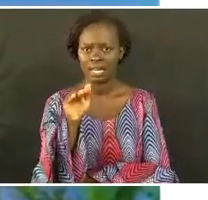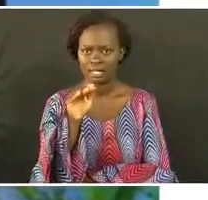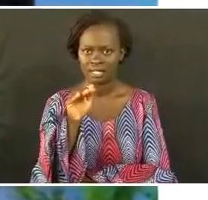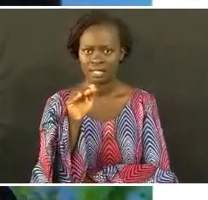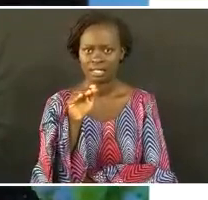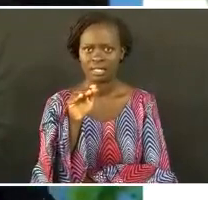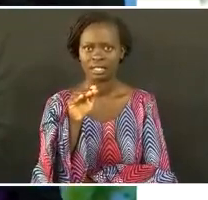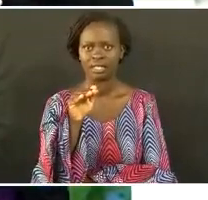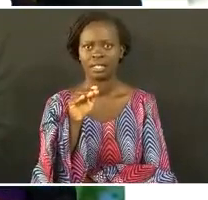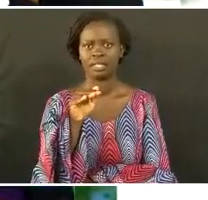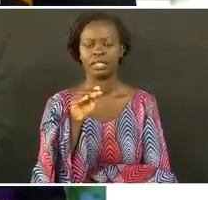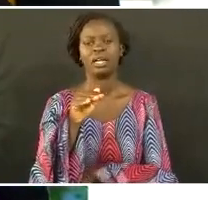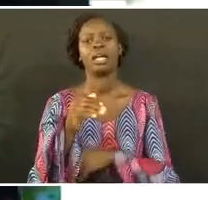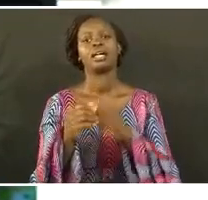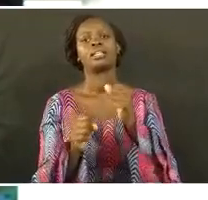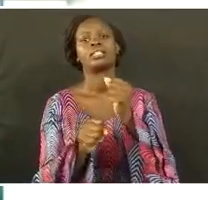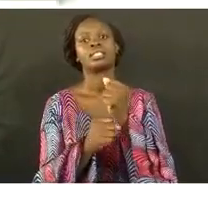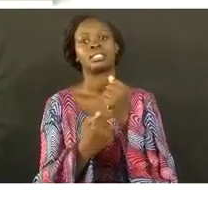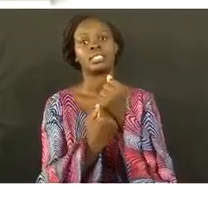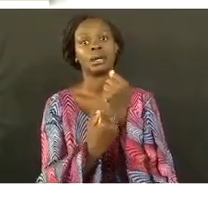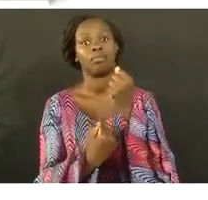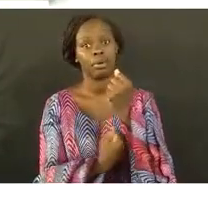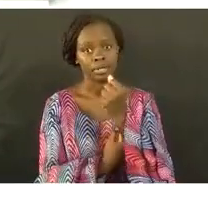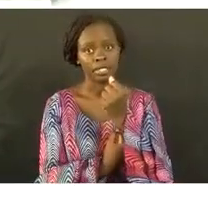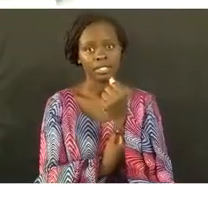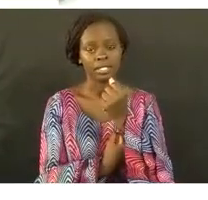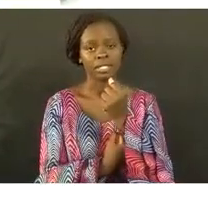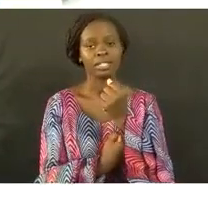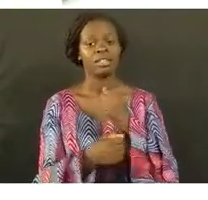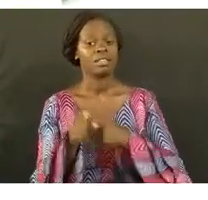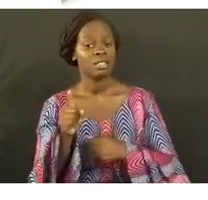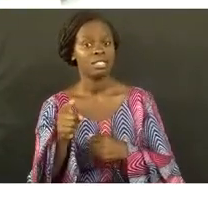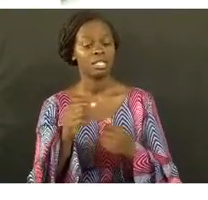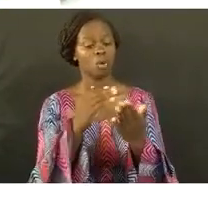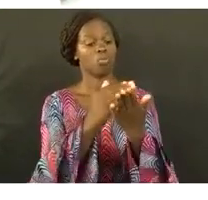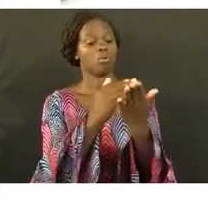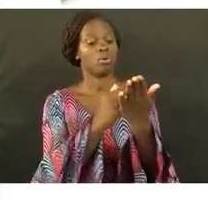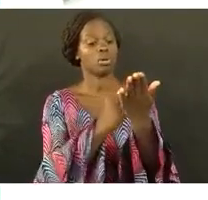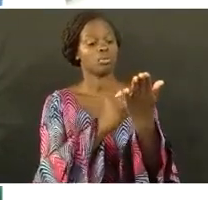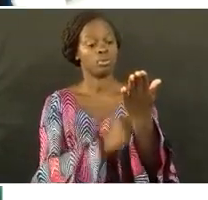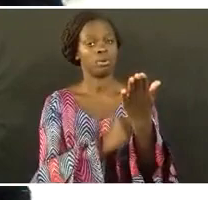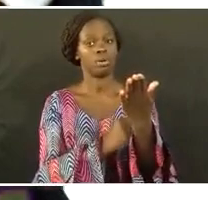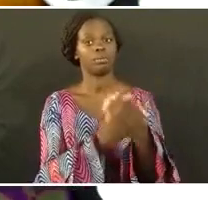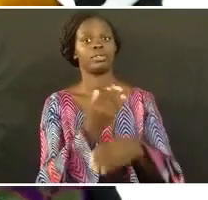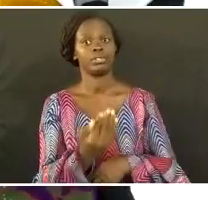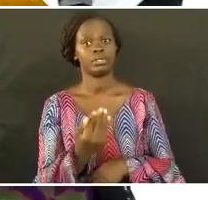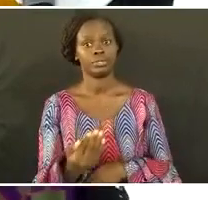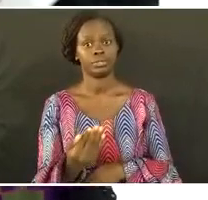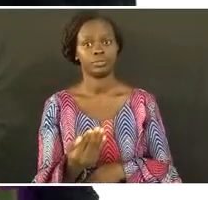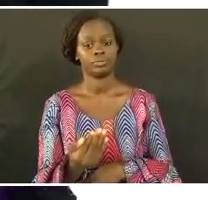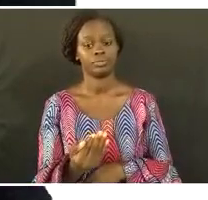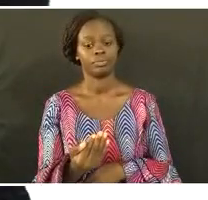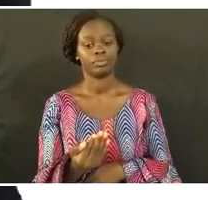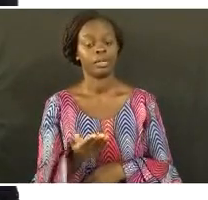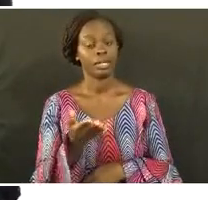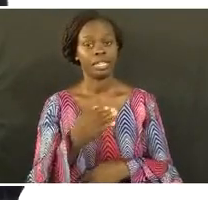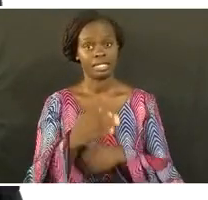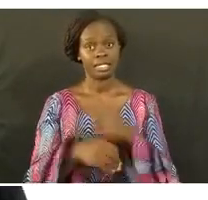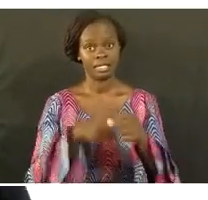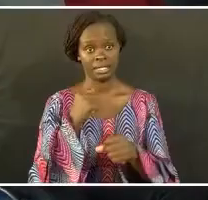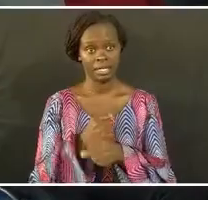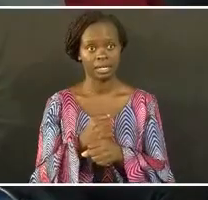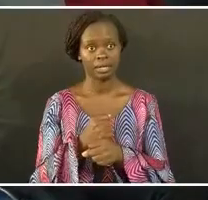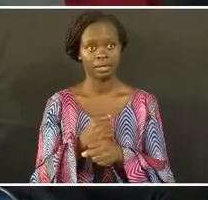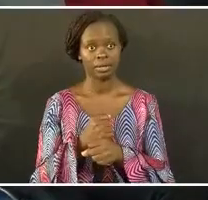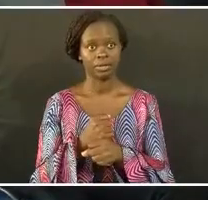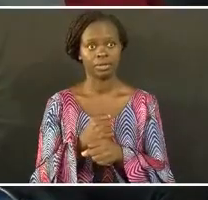please, lend us a hand in support for this mission. This year, we are targeting to reach